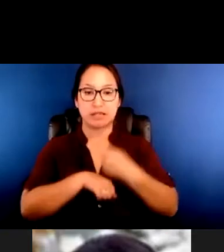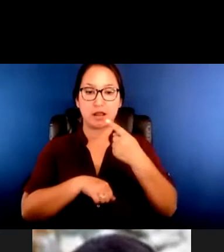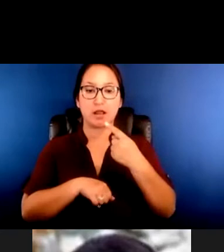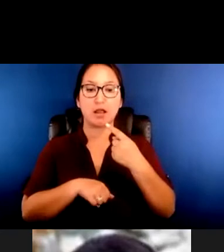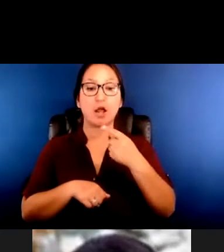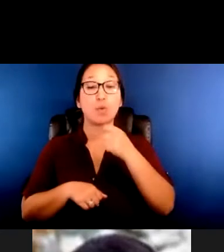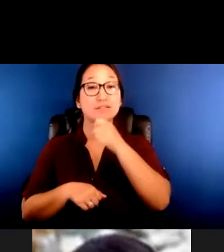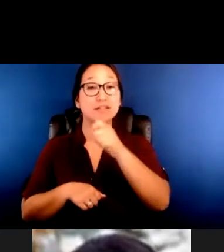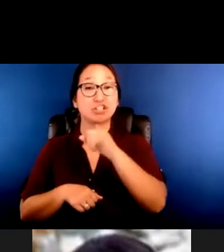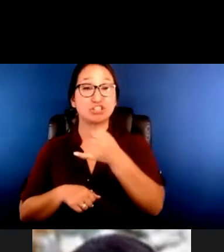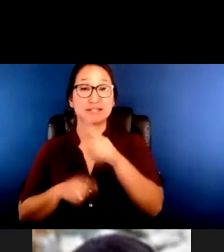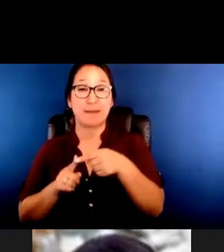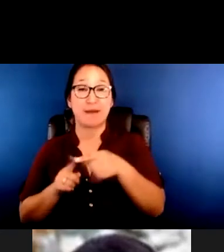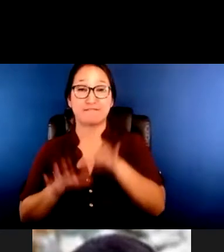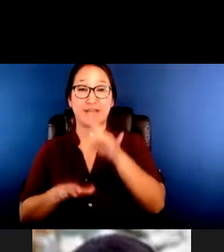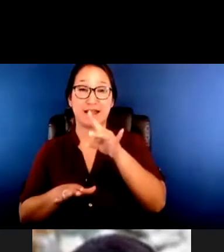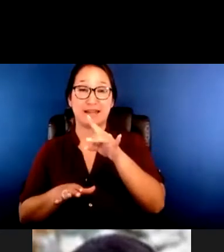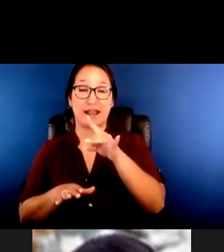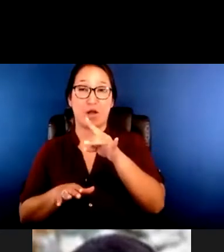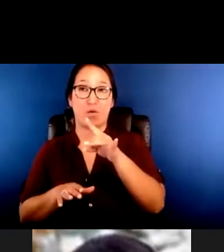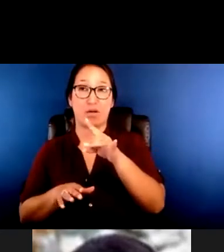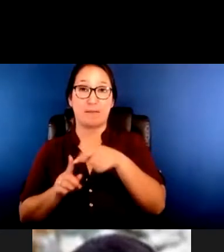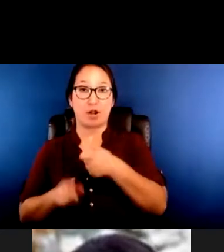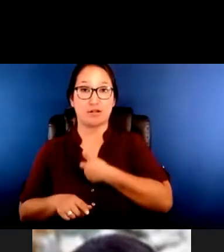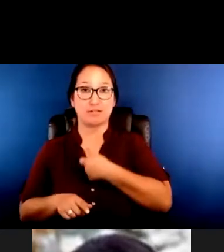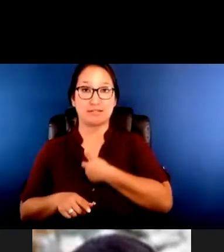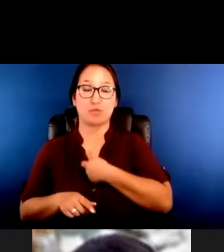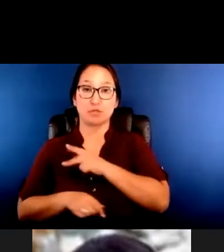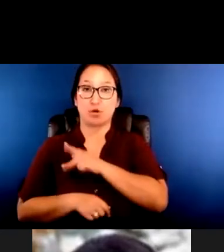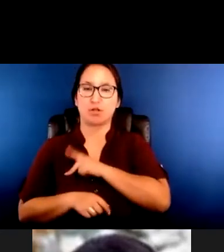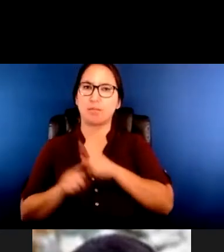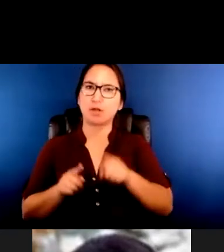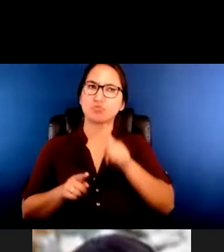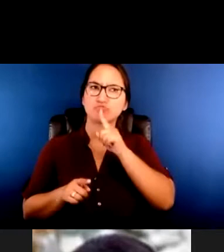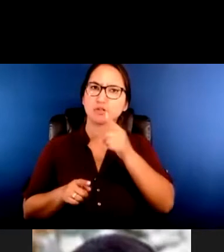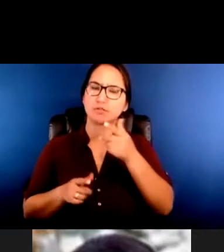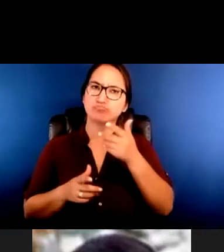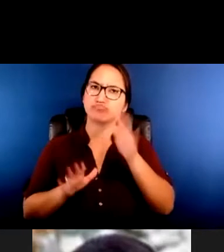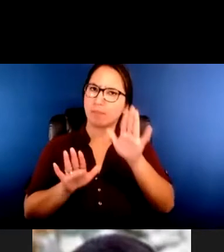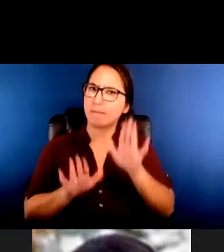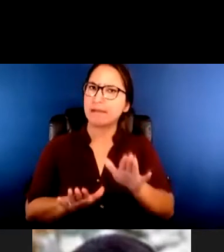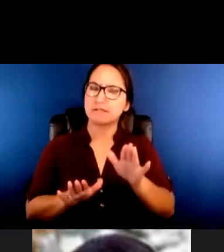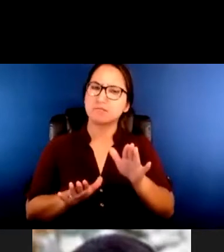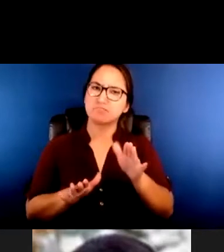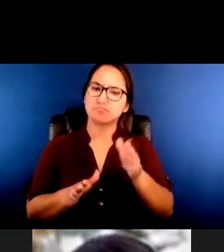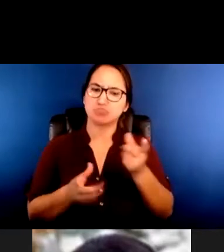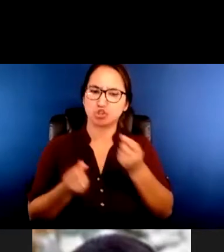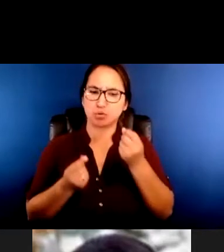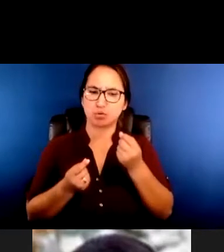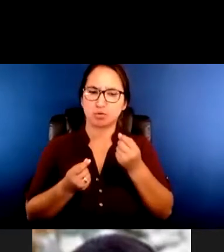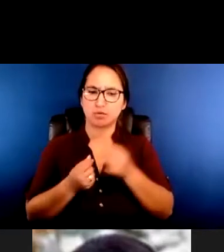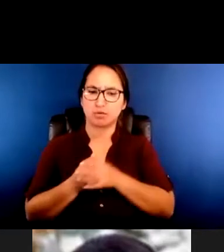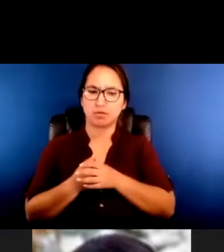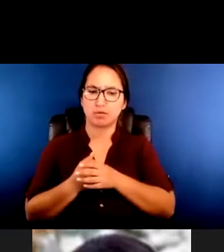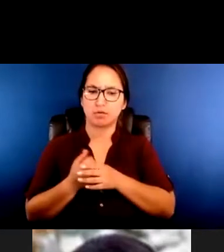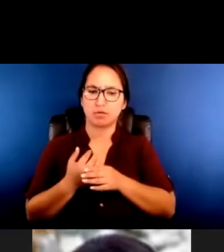which is always very intuitive and, you know, a great thing to do, but also learning